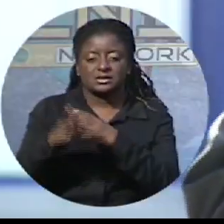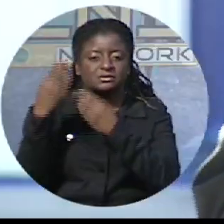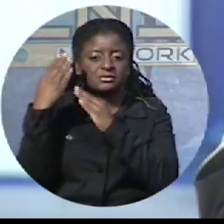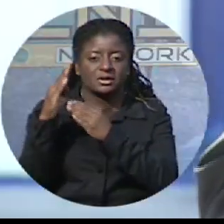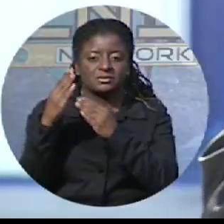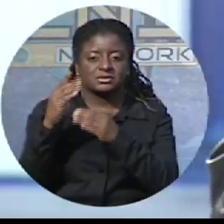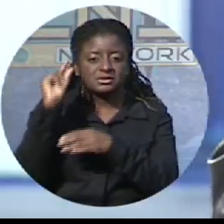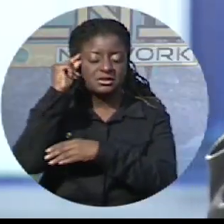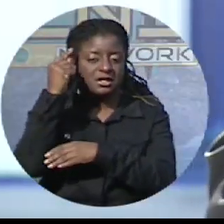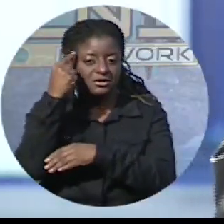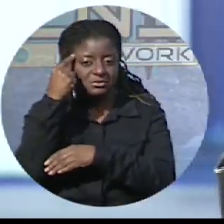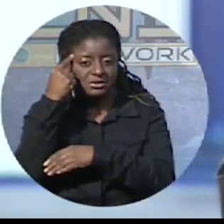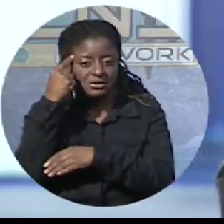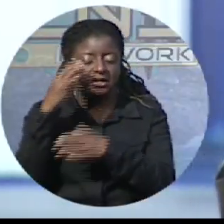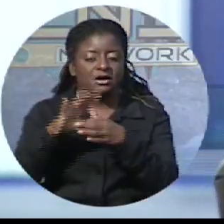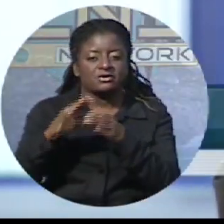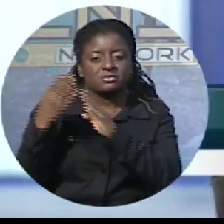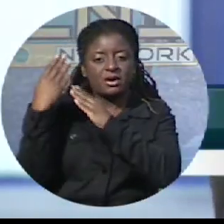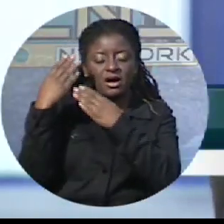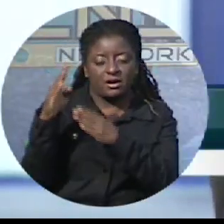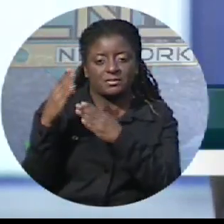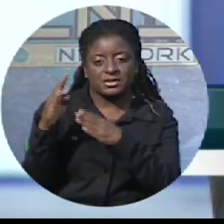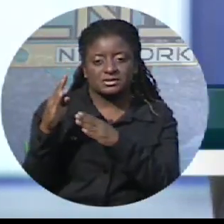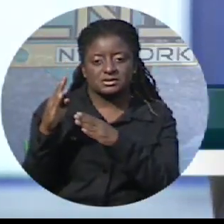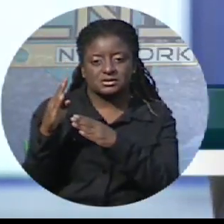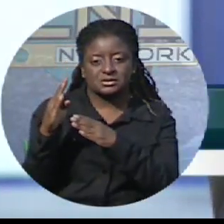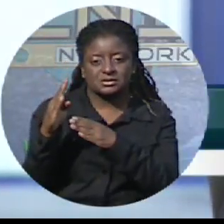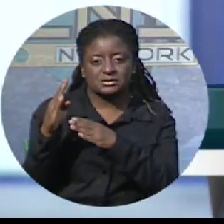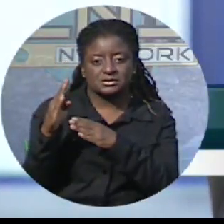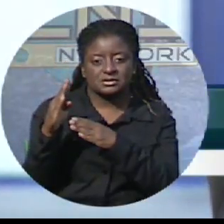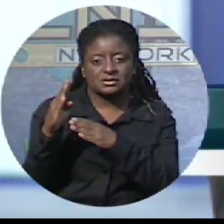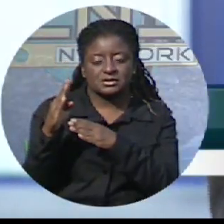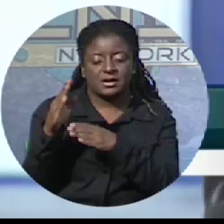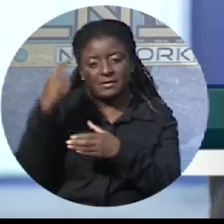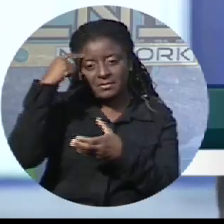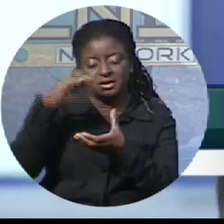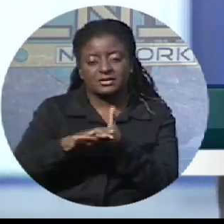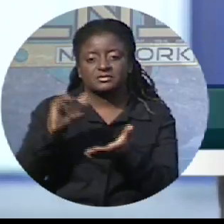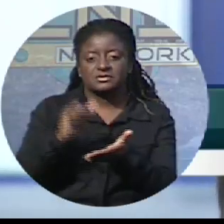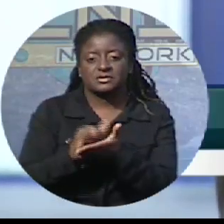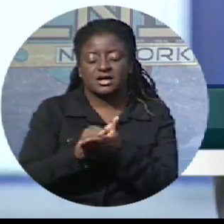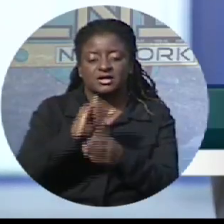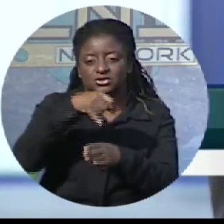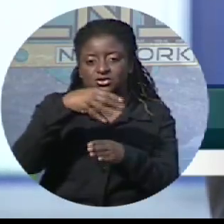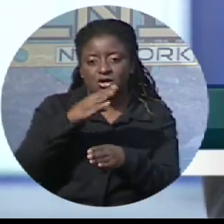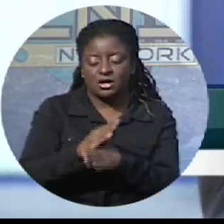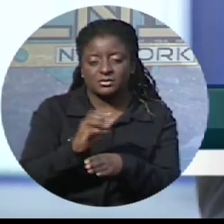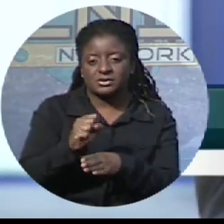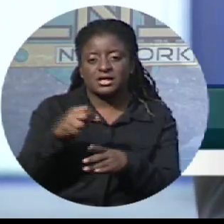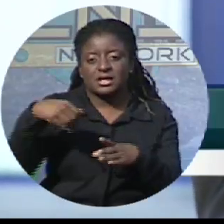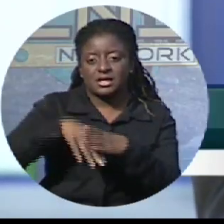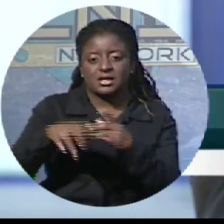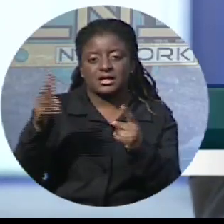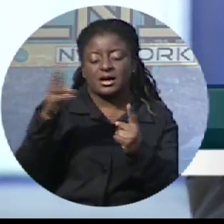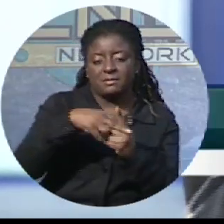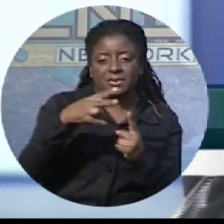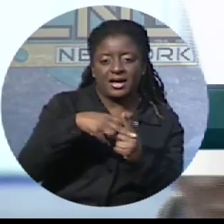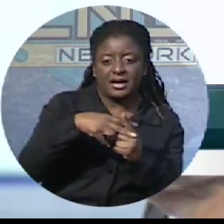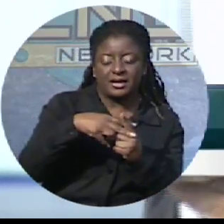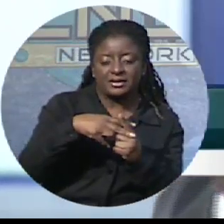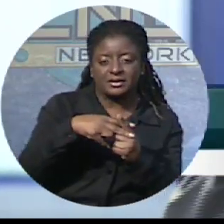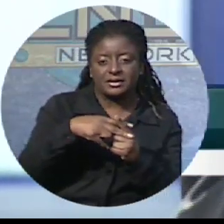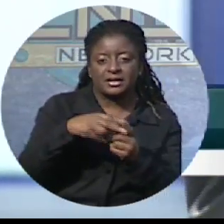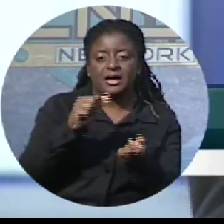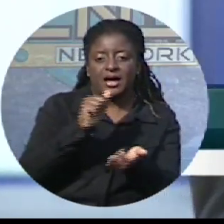The government of the Bahamas is convinced that jobs in the area of applied academics are the